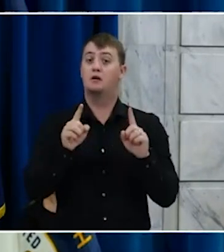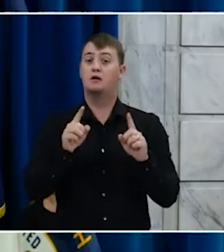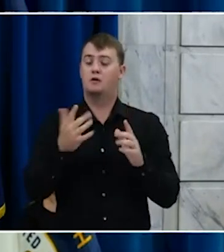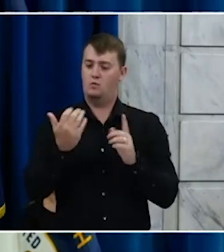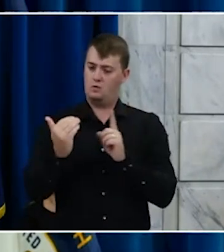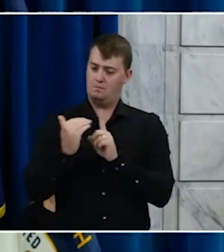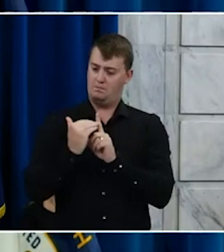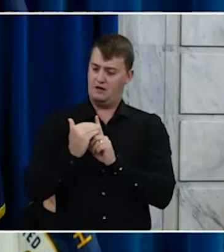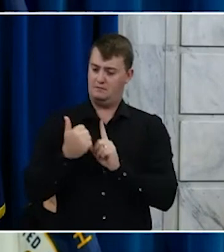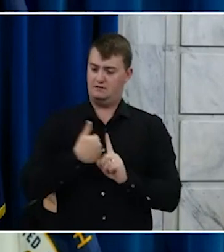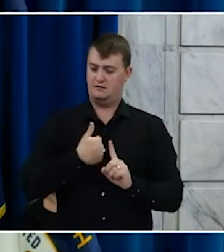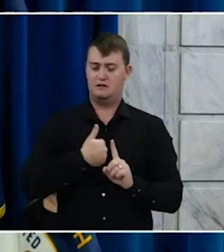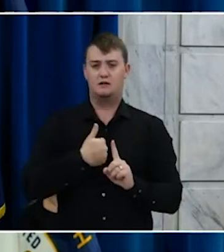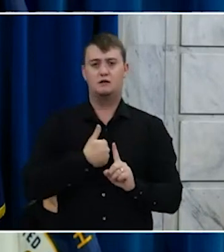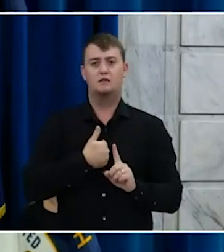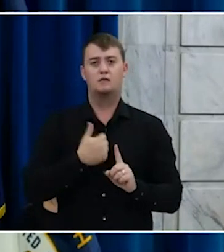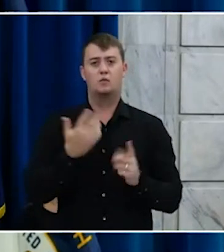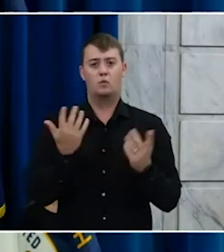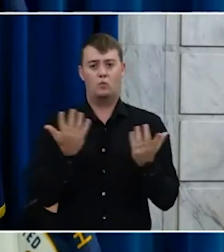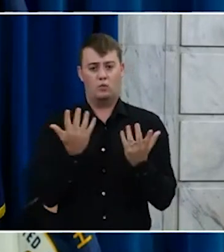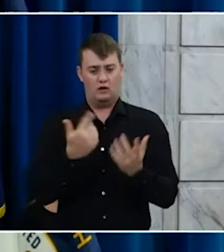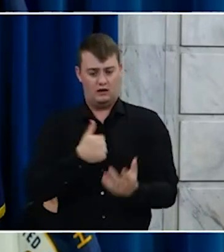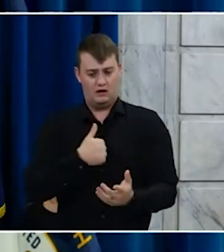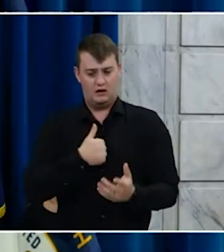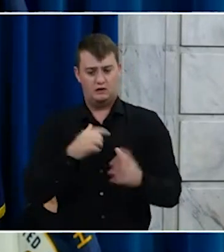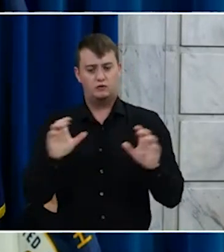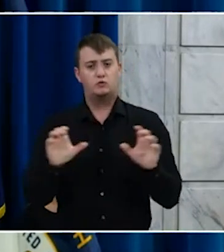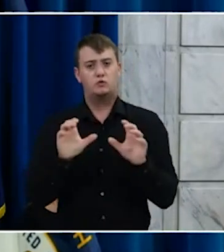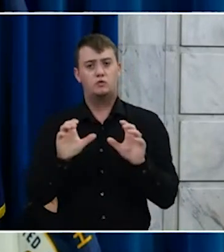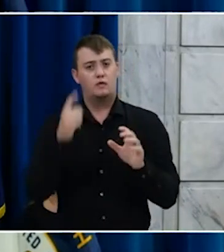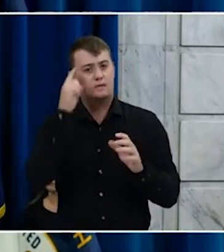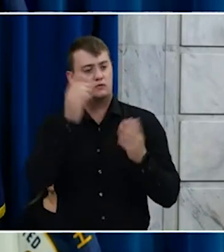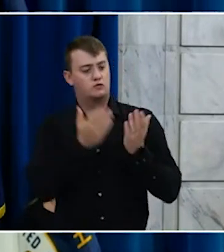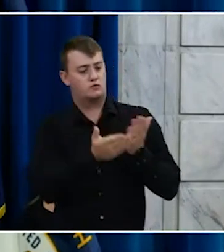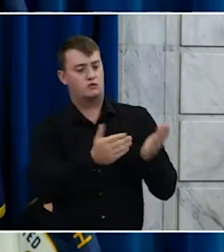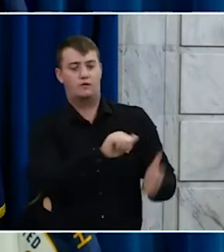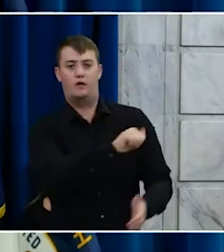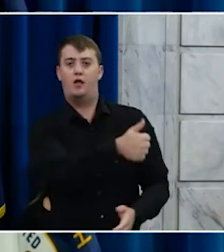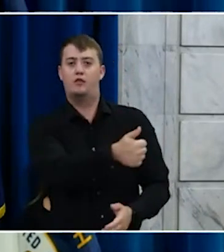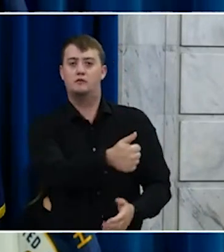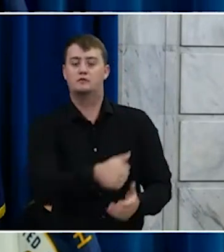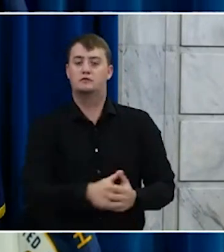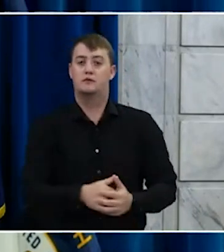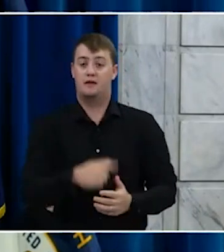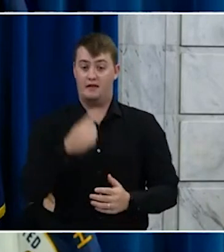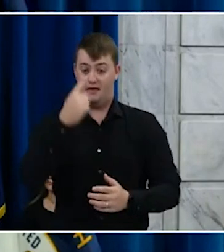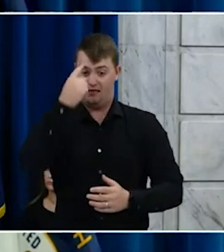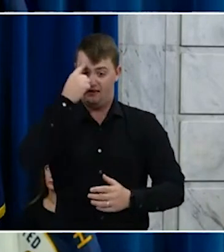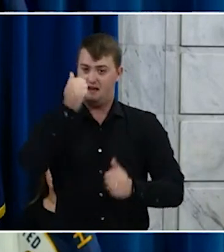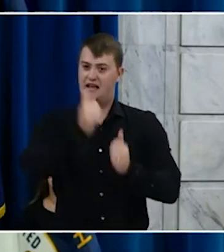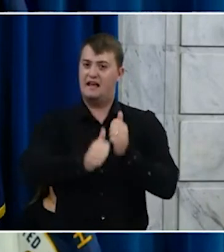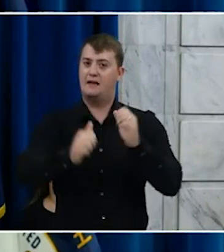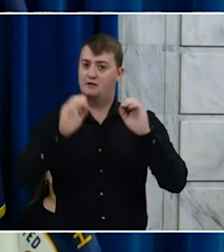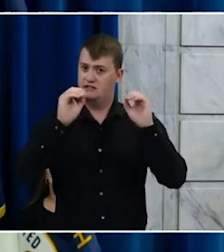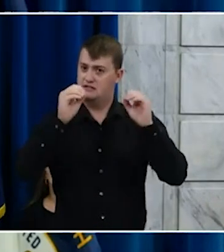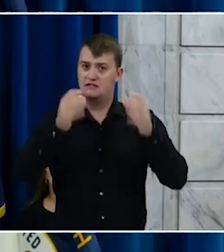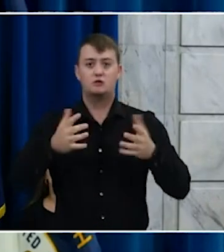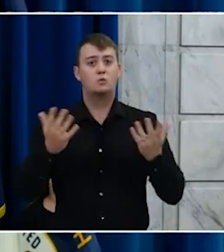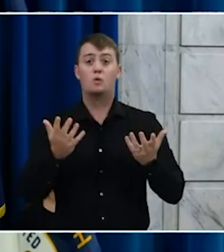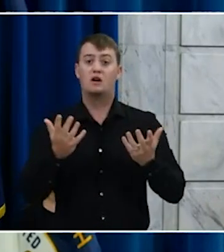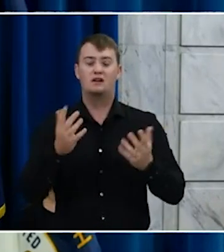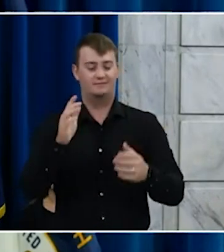to think, what is it that I do that serves others? I think at the heart of every educator is